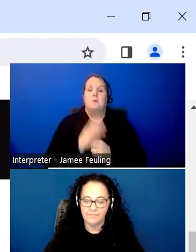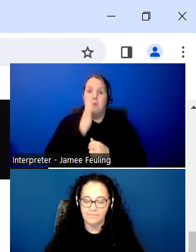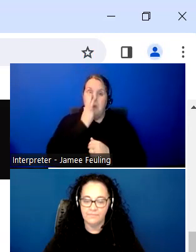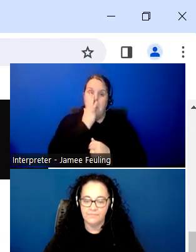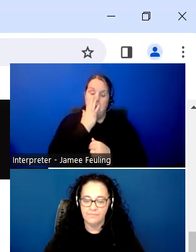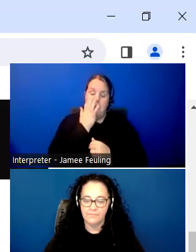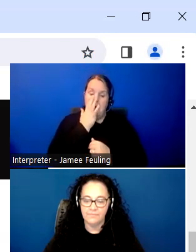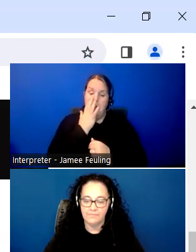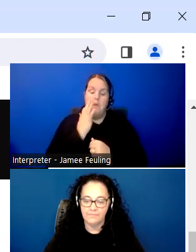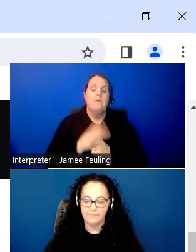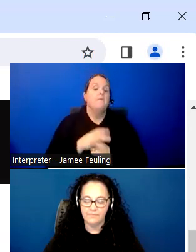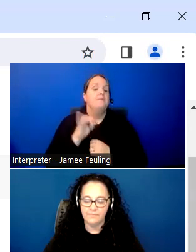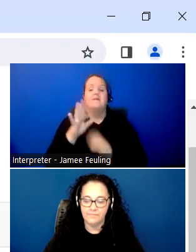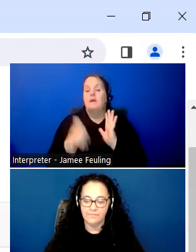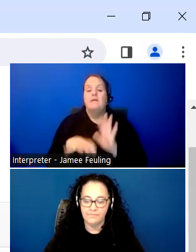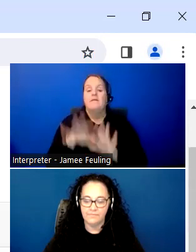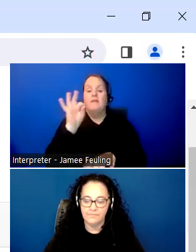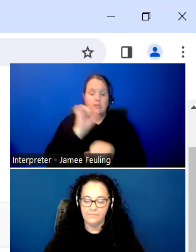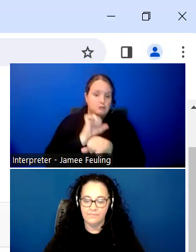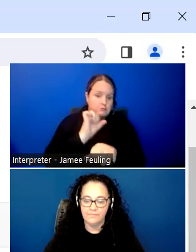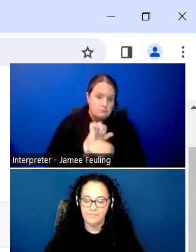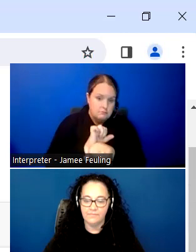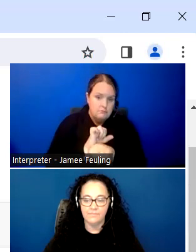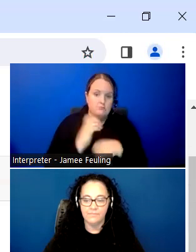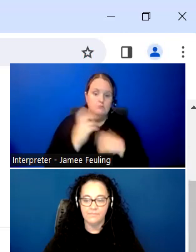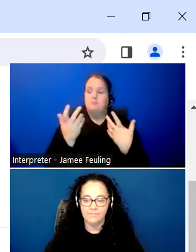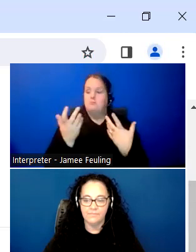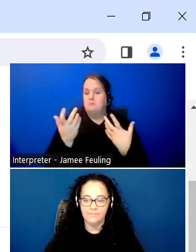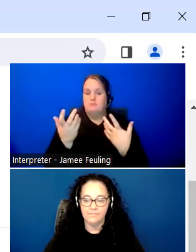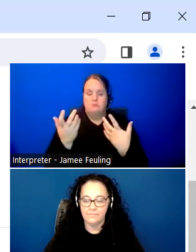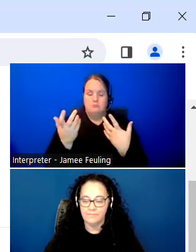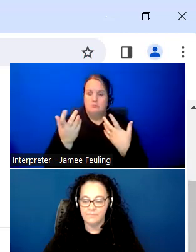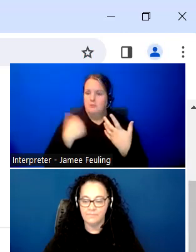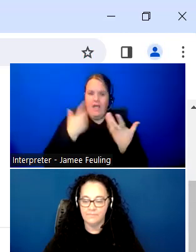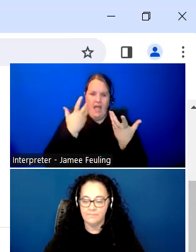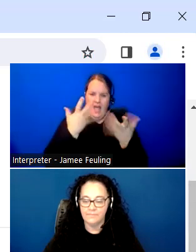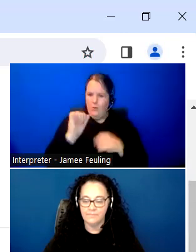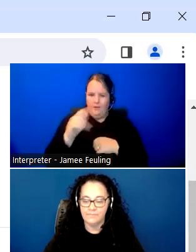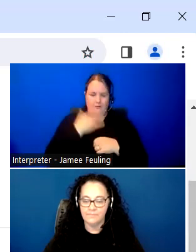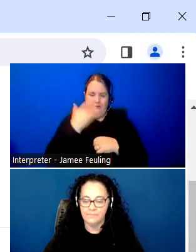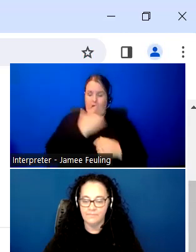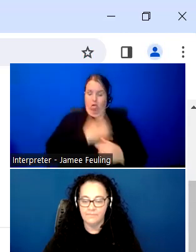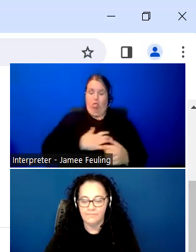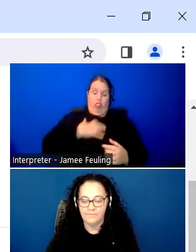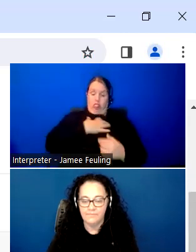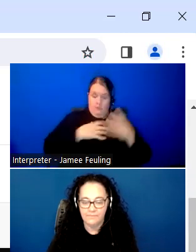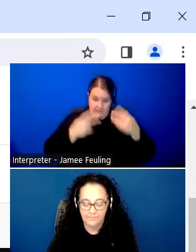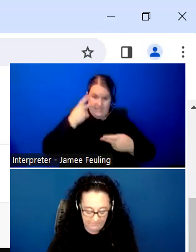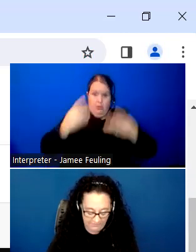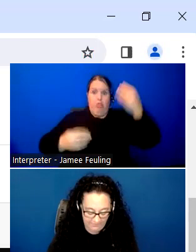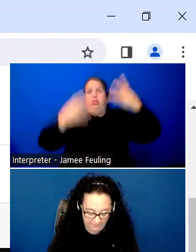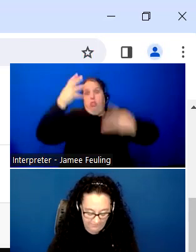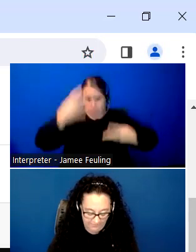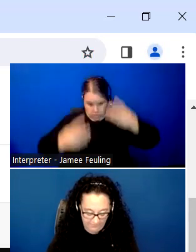you wanted to, find employment, and I don't want to make anybody nauseous with my moving around.